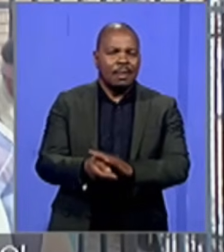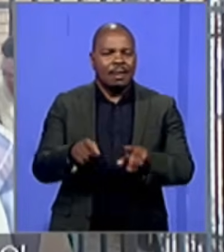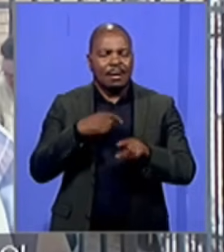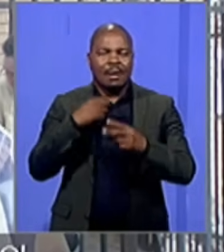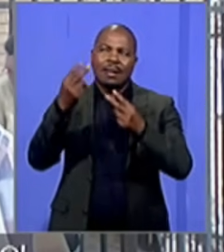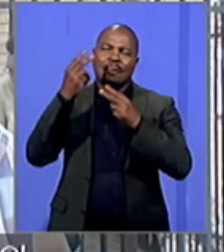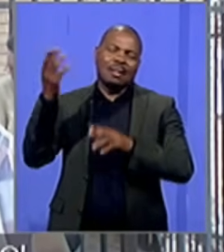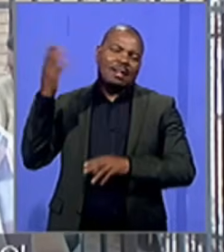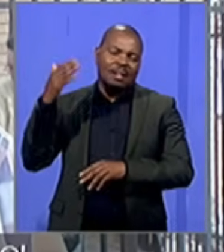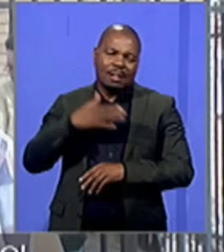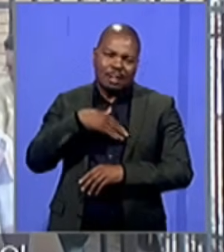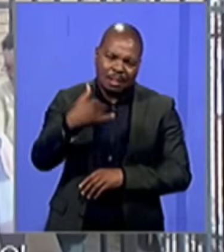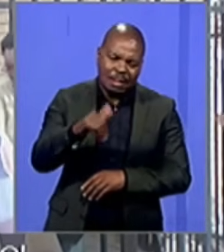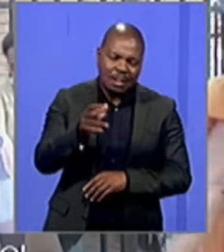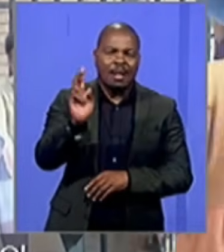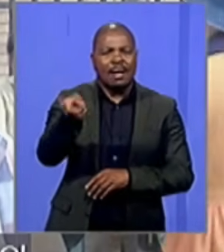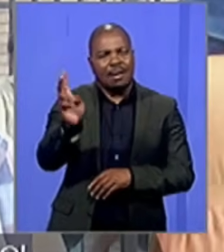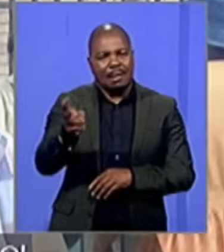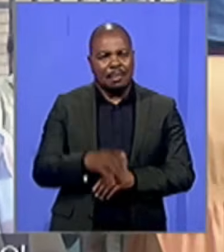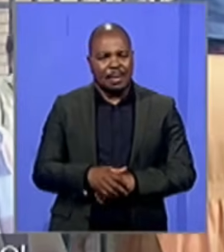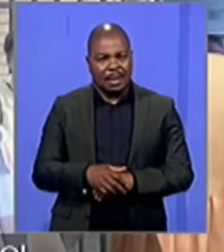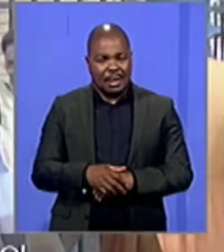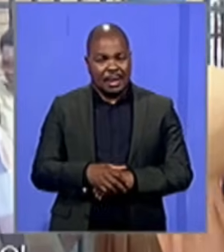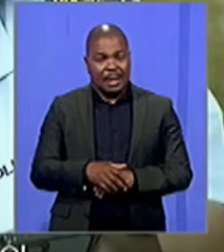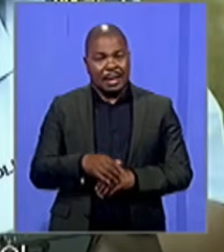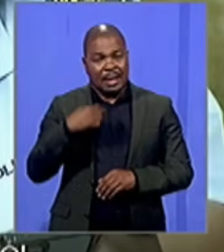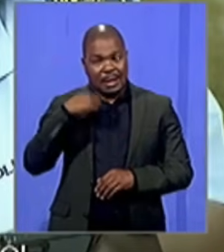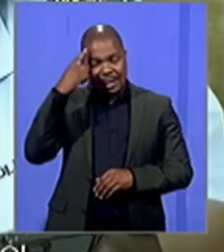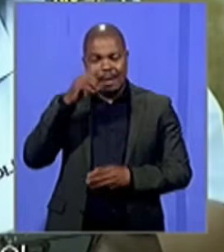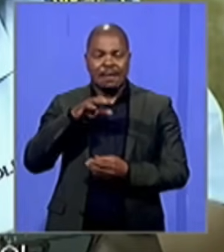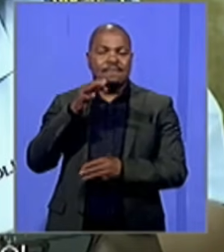morago gore re go gopola gore re ka bene re na le abuti wa